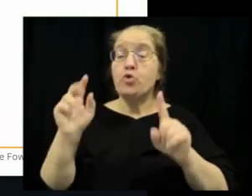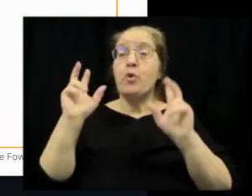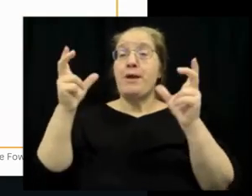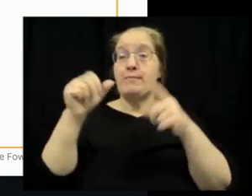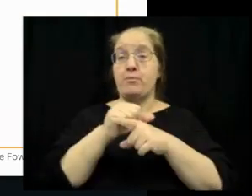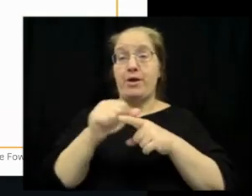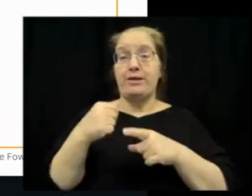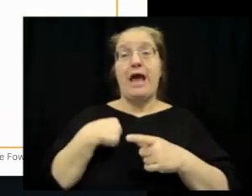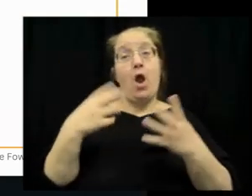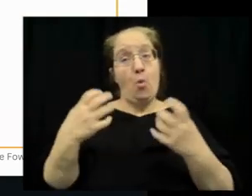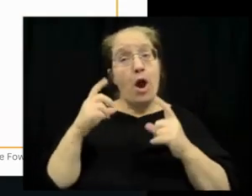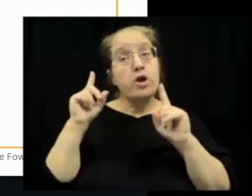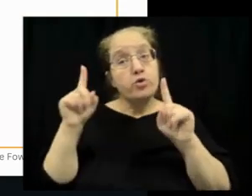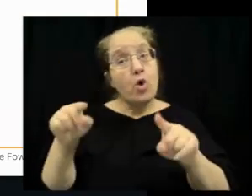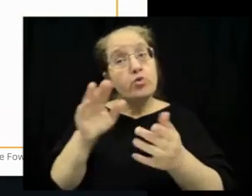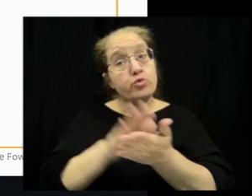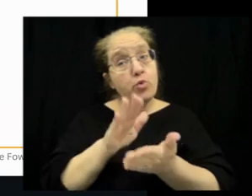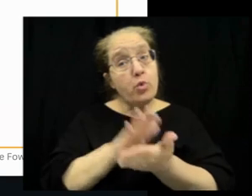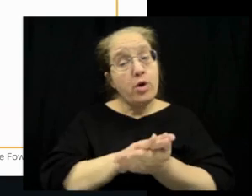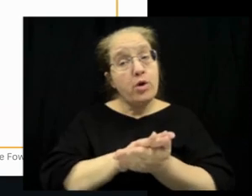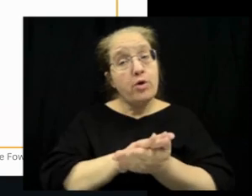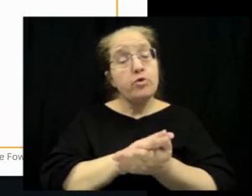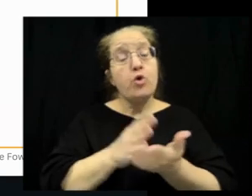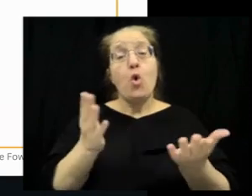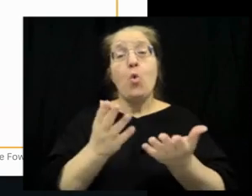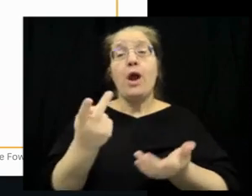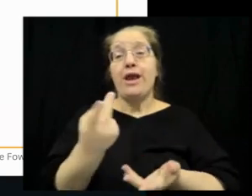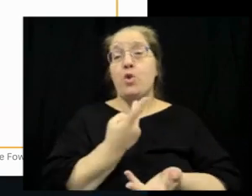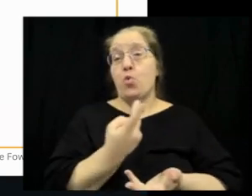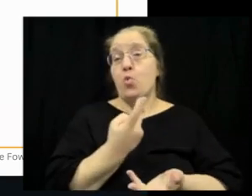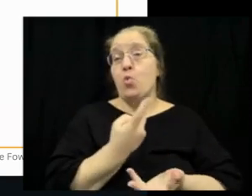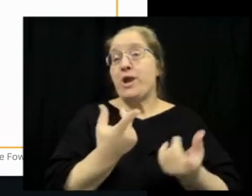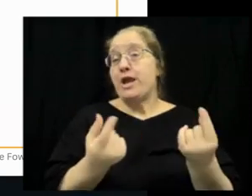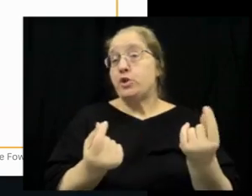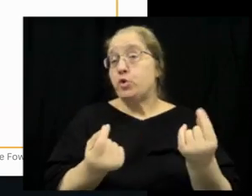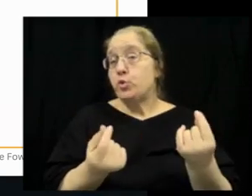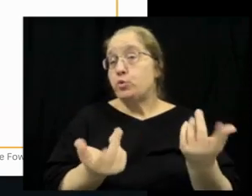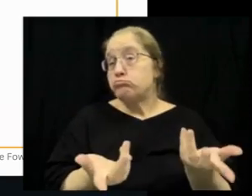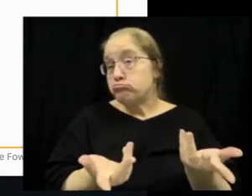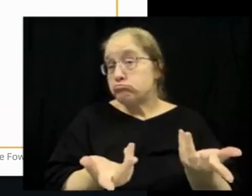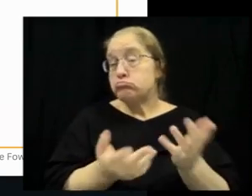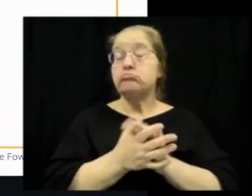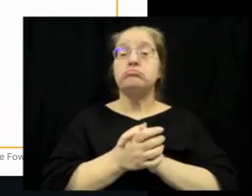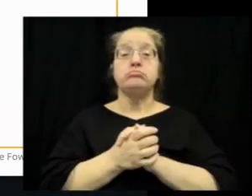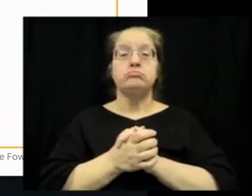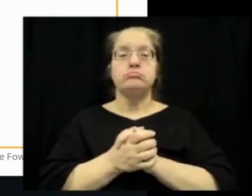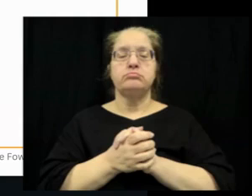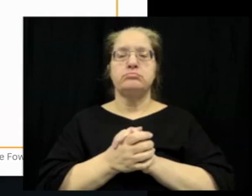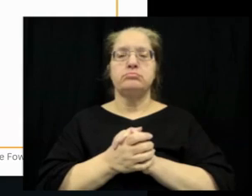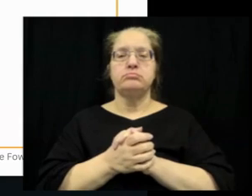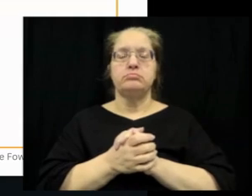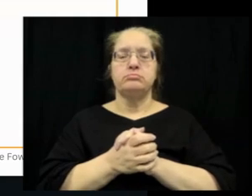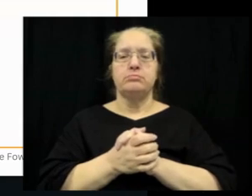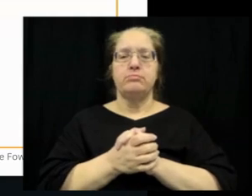school. So what can we do? And this is the part where you're going to